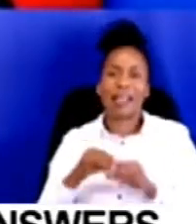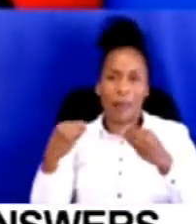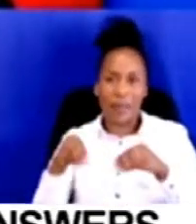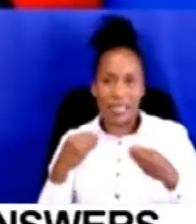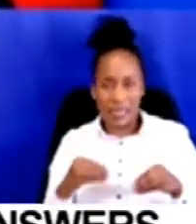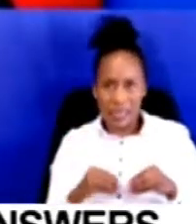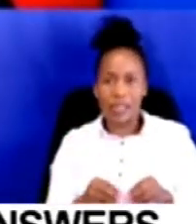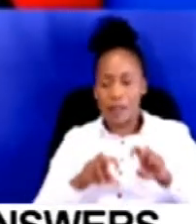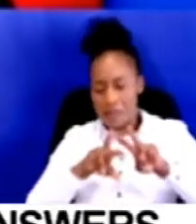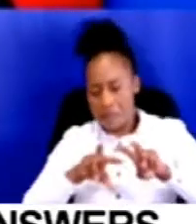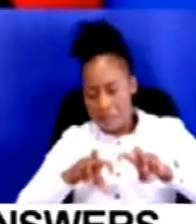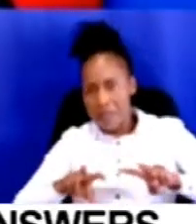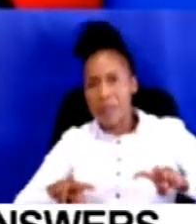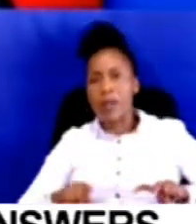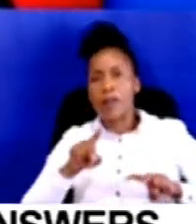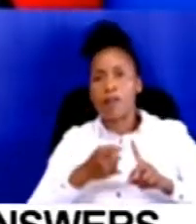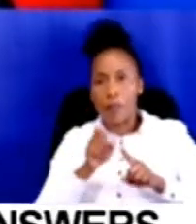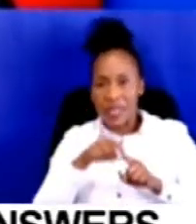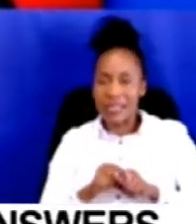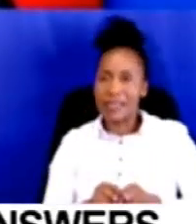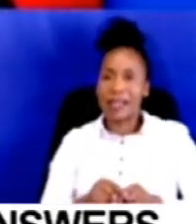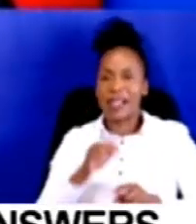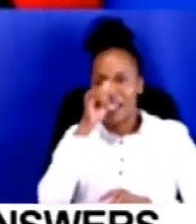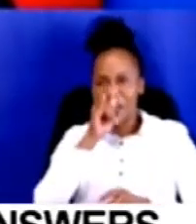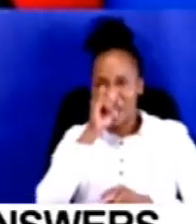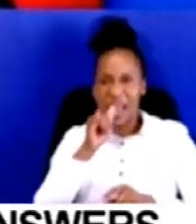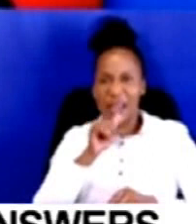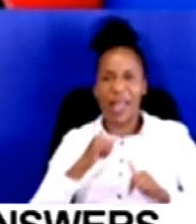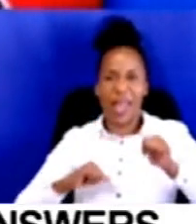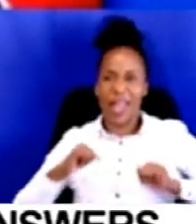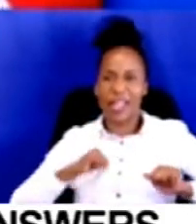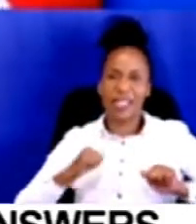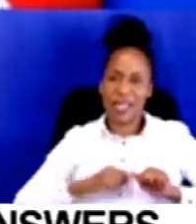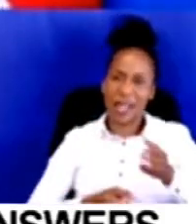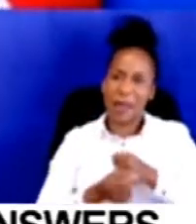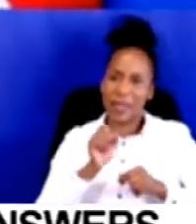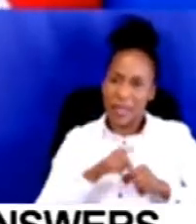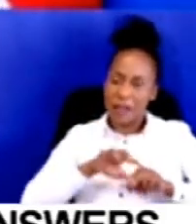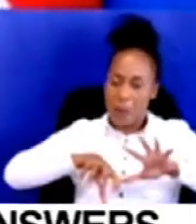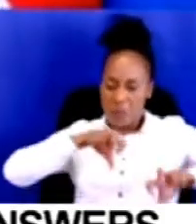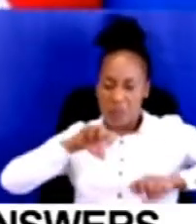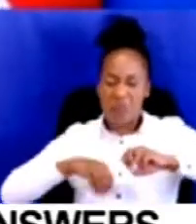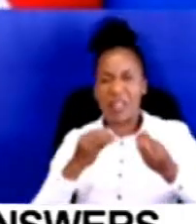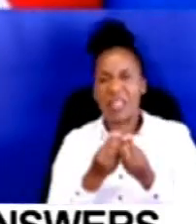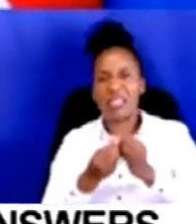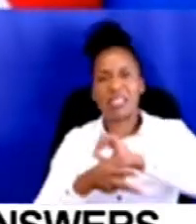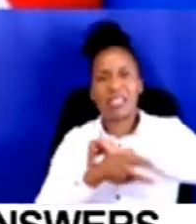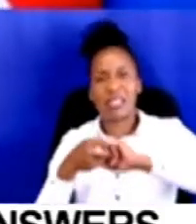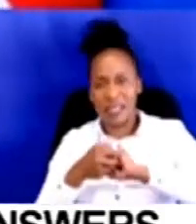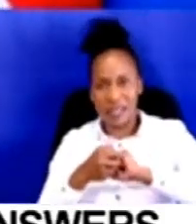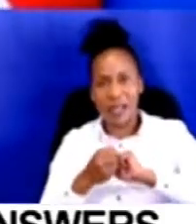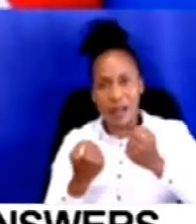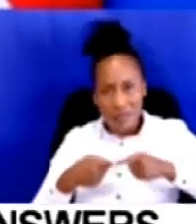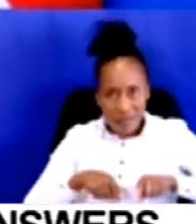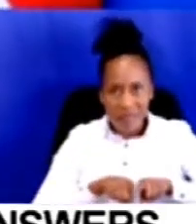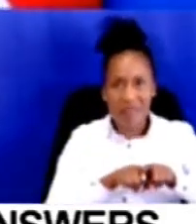criminal acts and violence of looting that took place during that period. In line with the